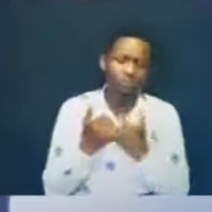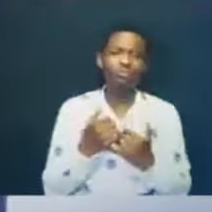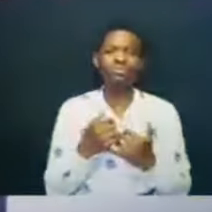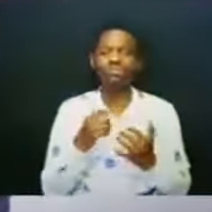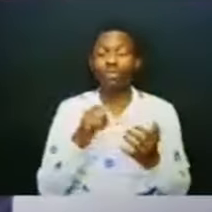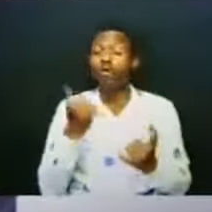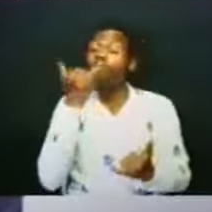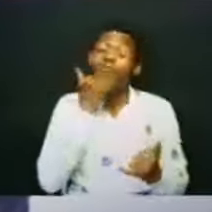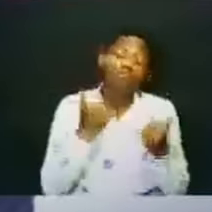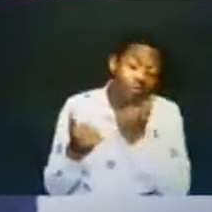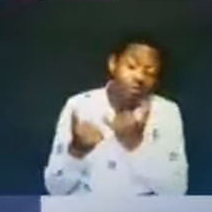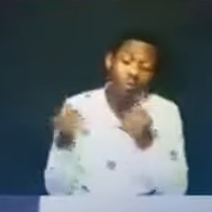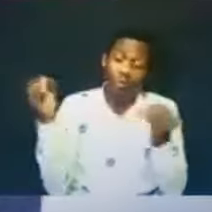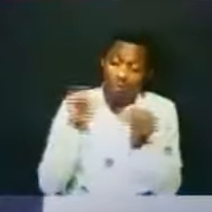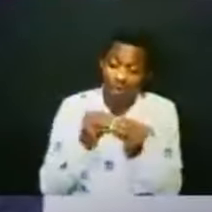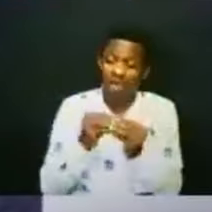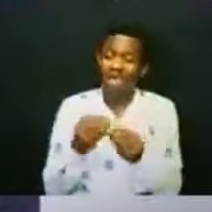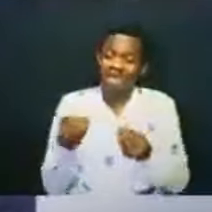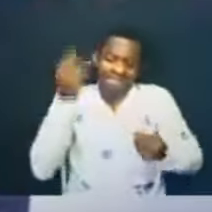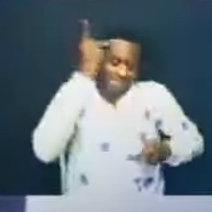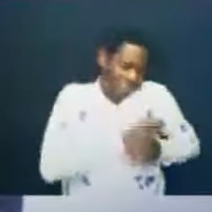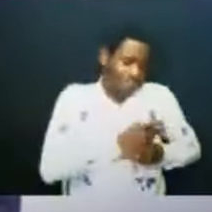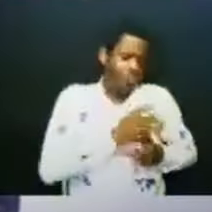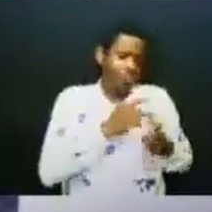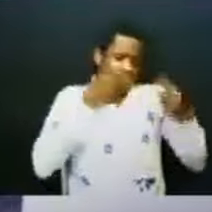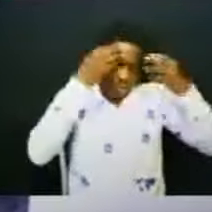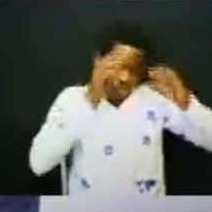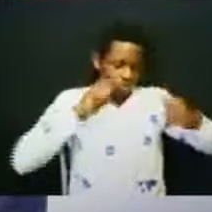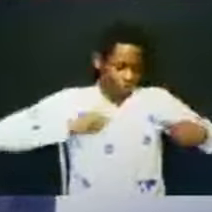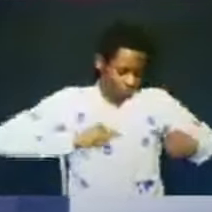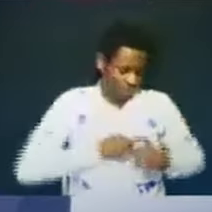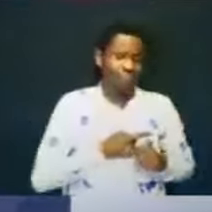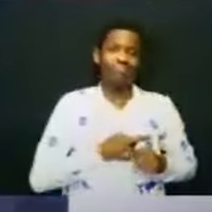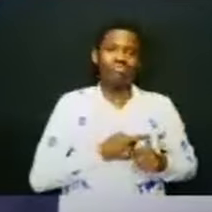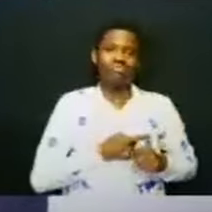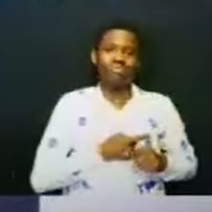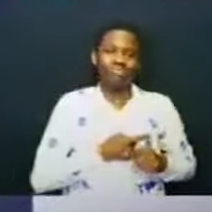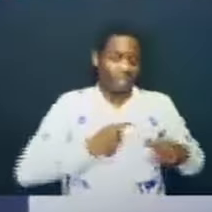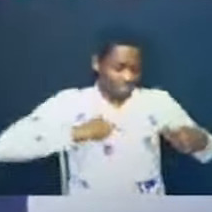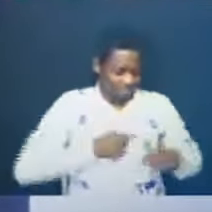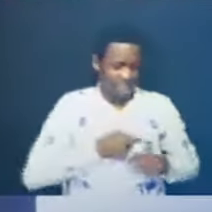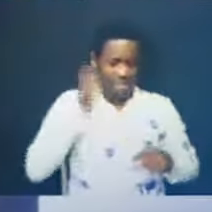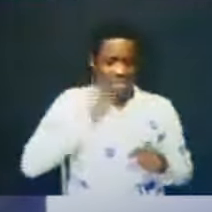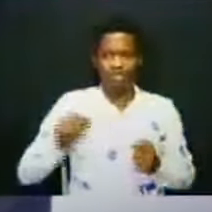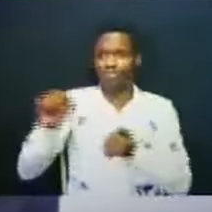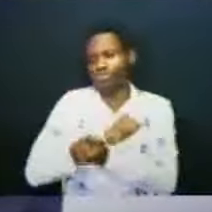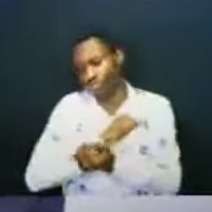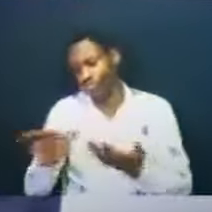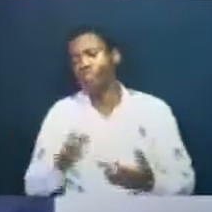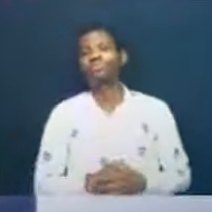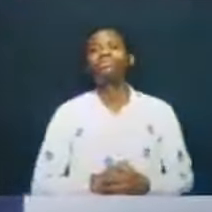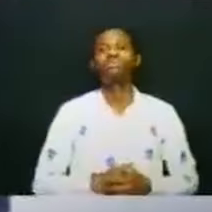offense will cause bitterness. That sintidu ato no be to me the yaudie aba. And bitterness destroys. Yaudie